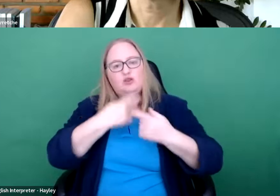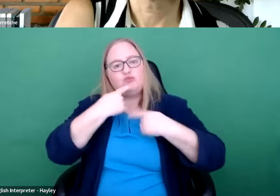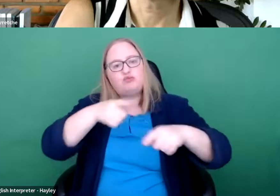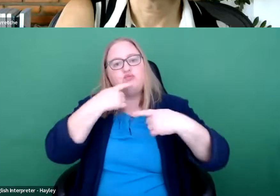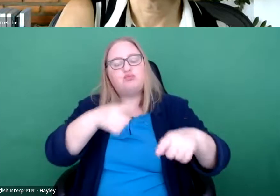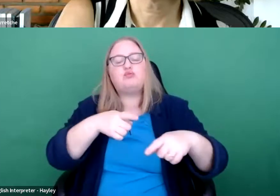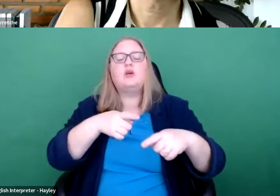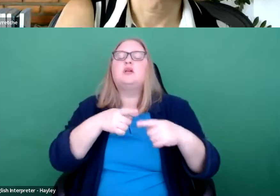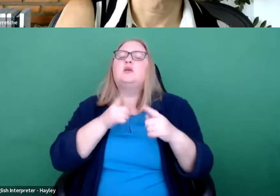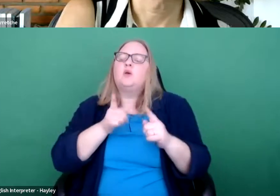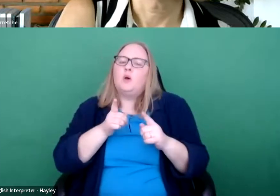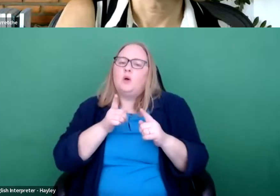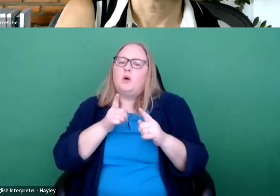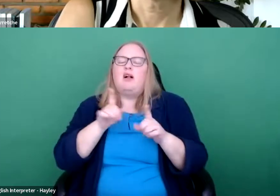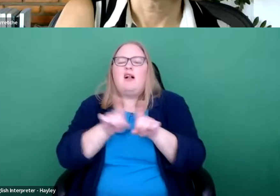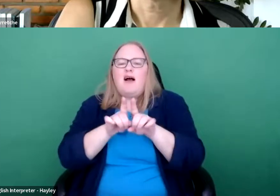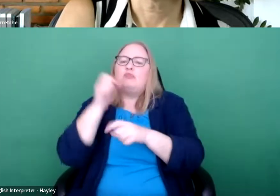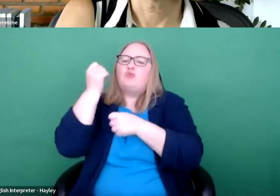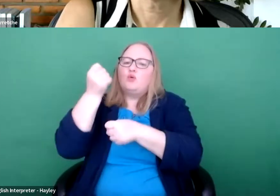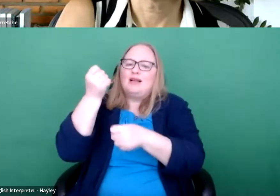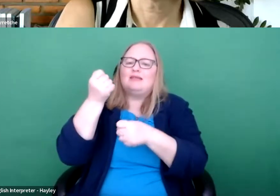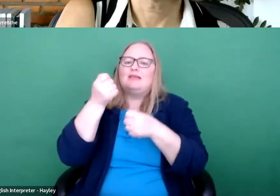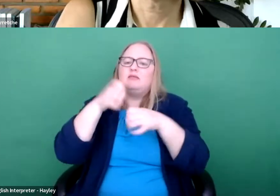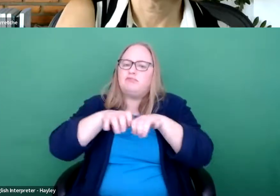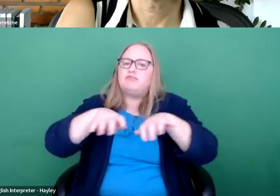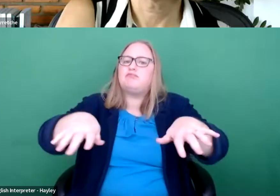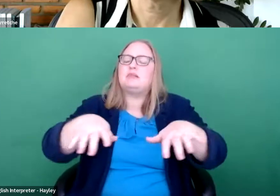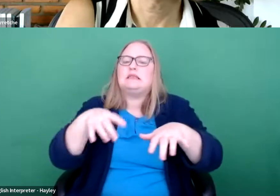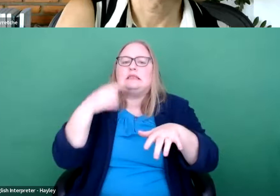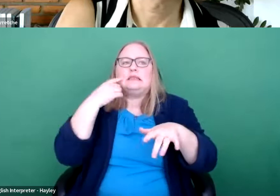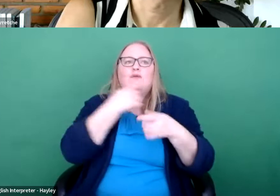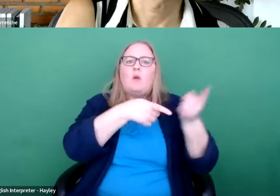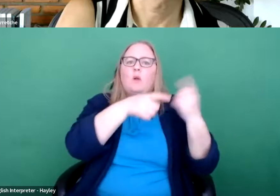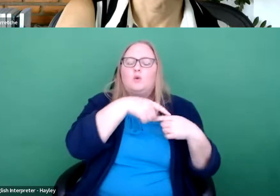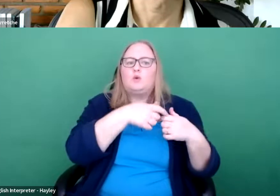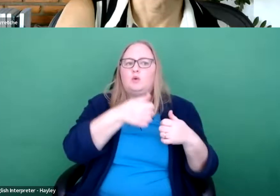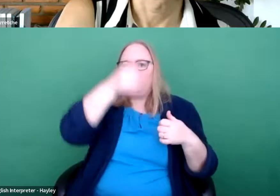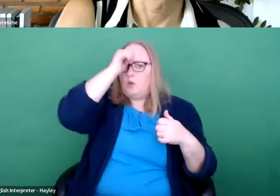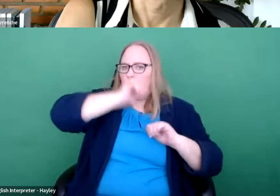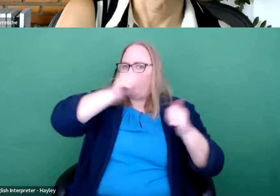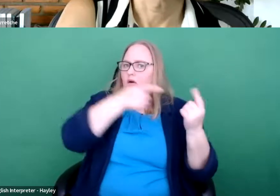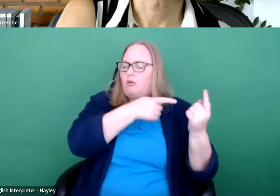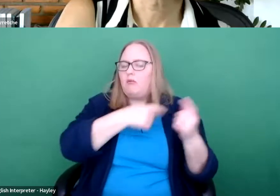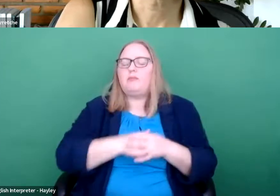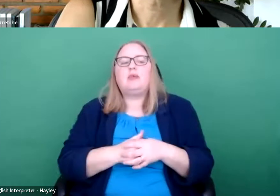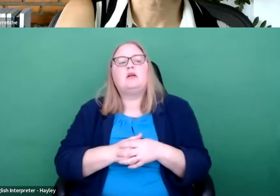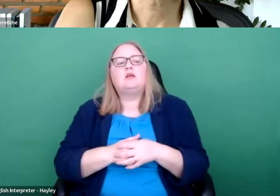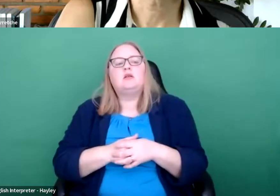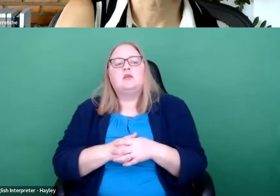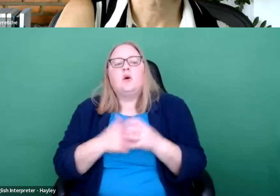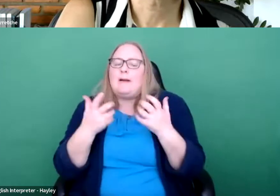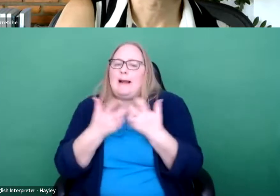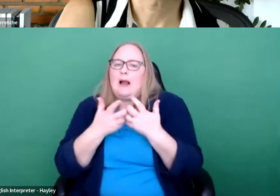whole modernization theory that sees the digital as like coordination goods that will then for like push development